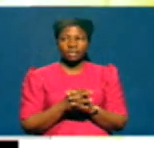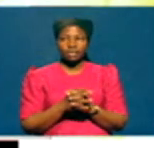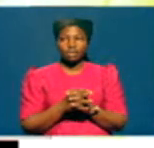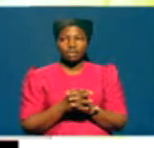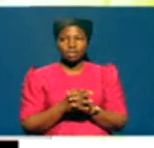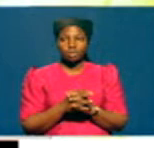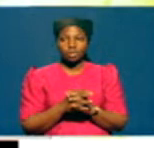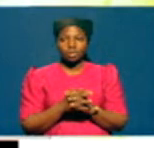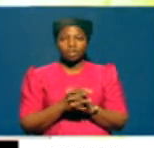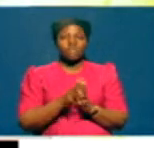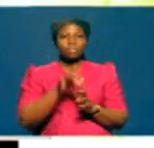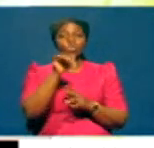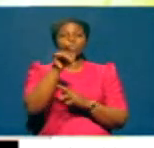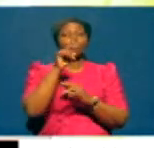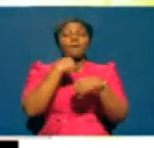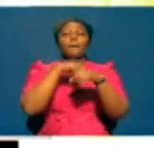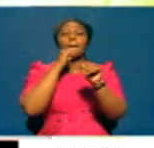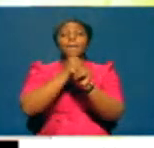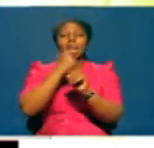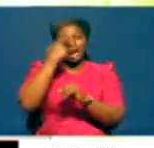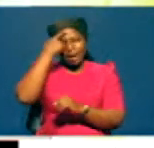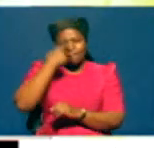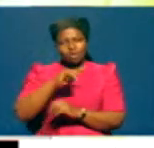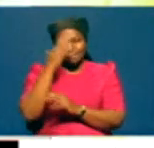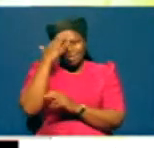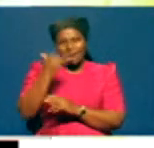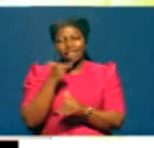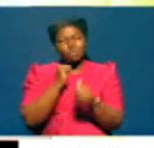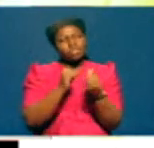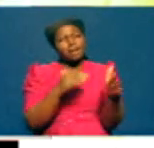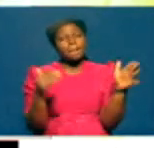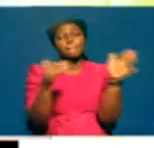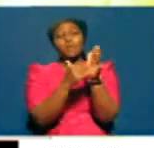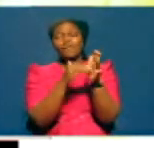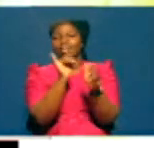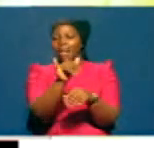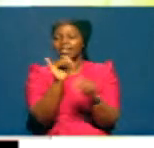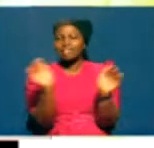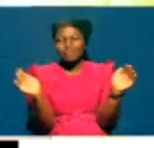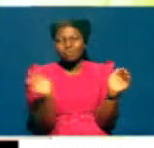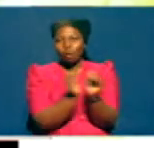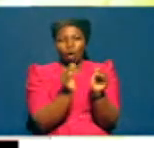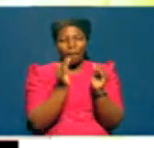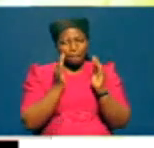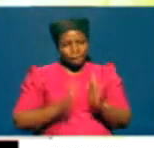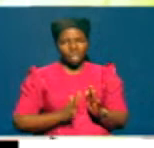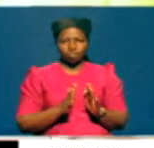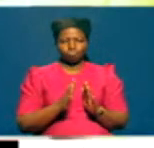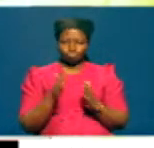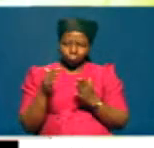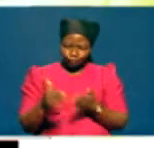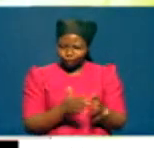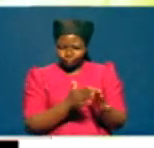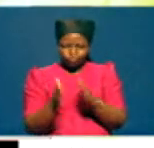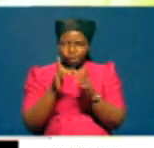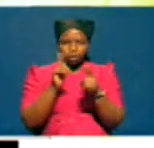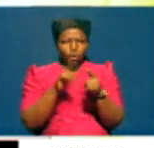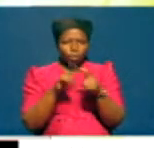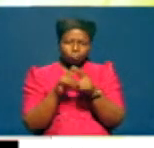then create a policy that denies that small person the opportunity to pool